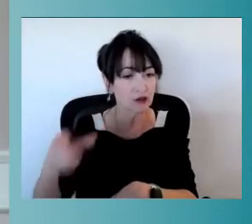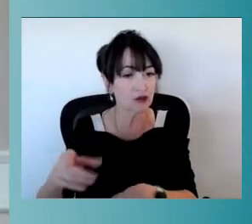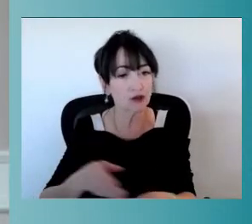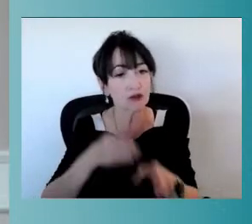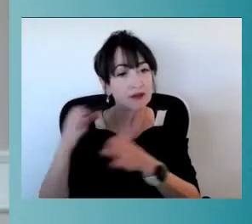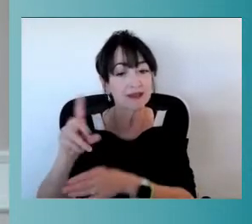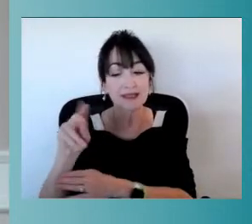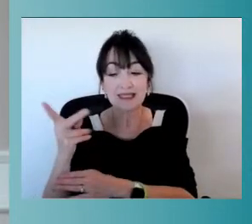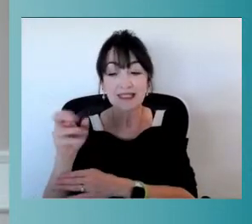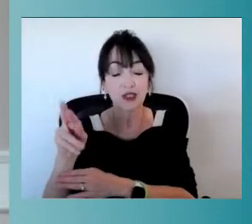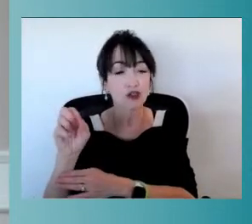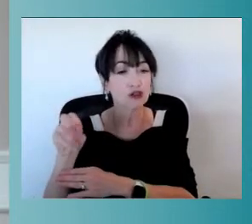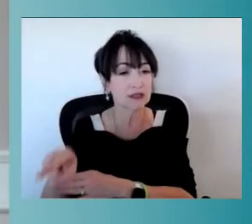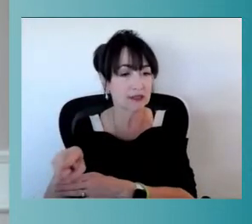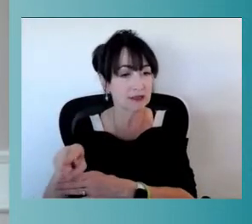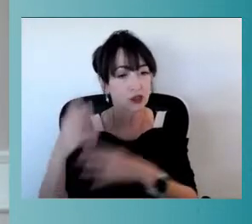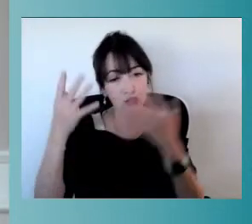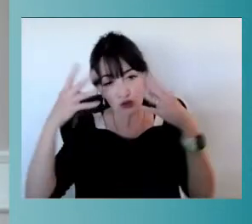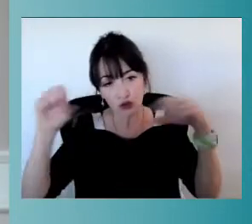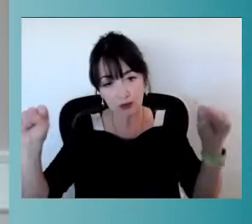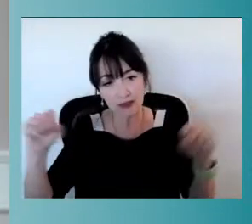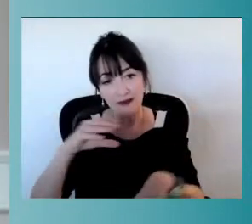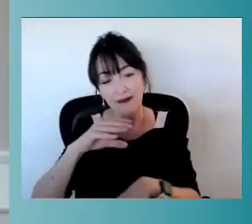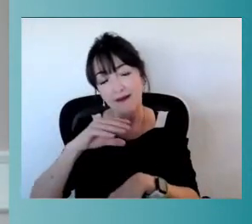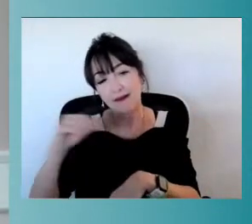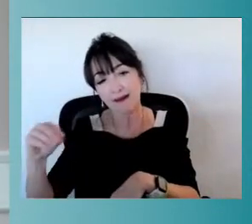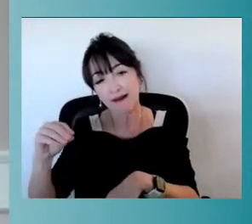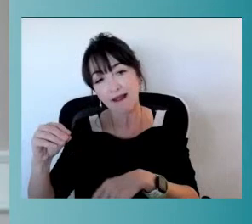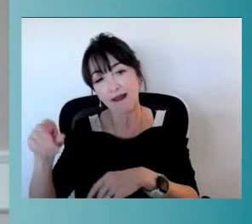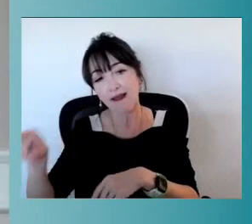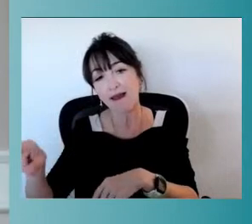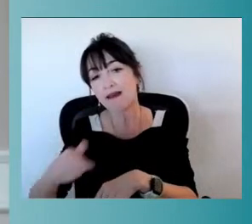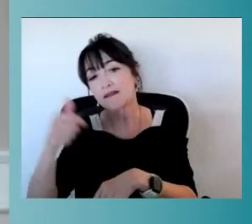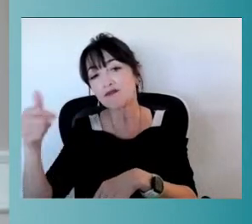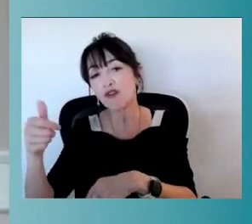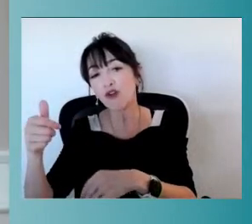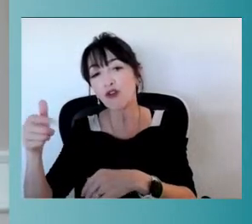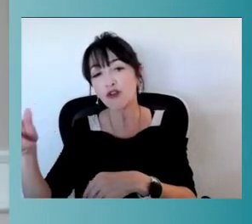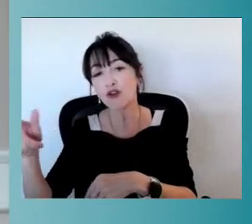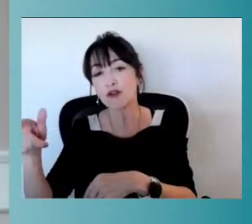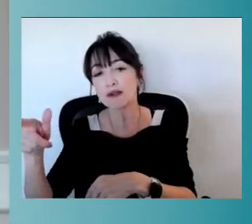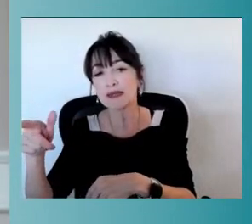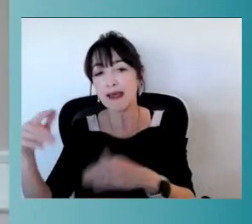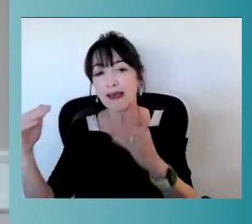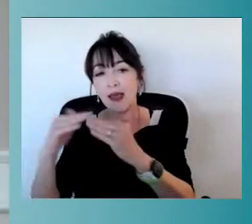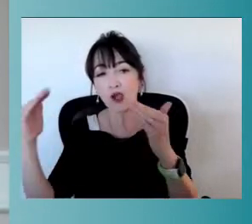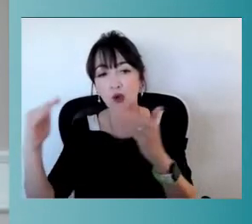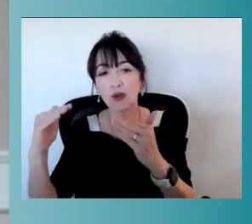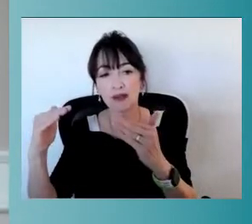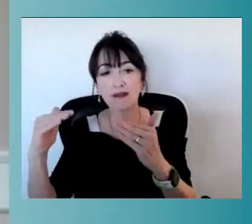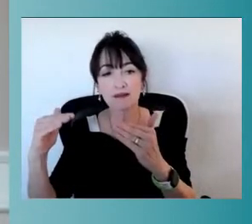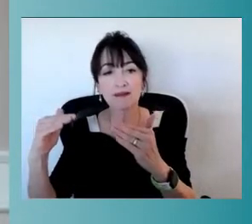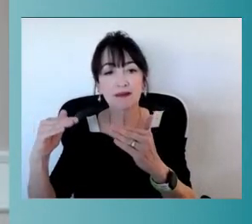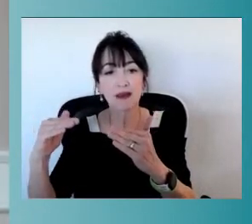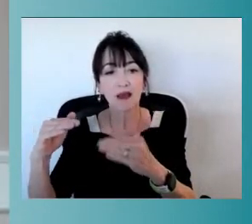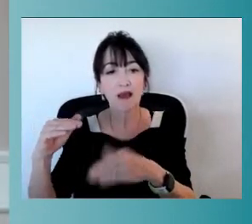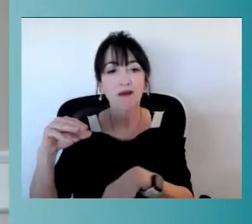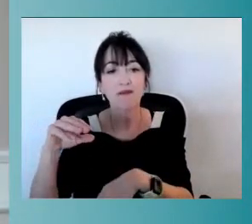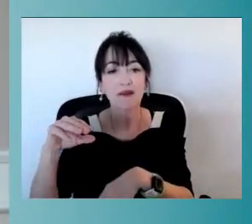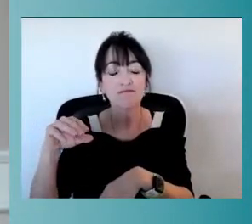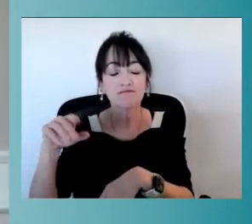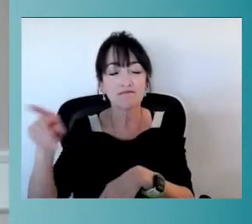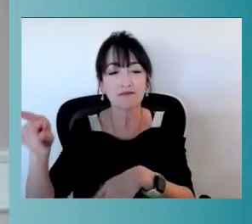Superintendent, and Dr. Brittany Hazard, Supervisor of Equity and Support of the Milford School District, and one of my students that I'm very, very proud